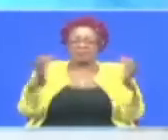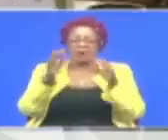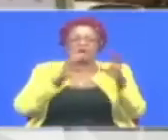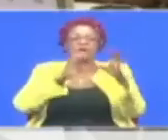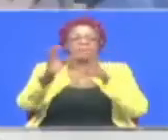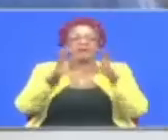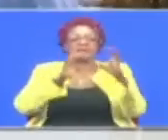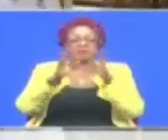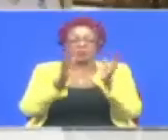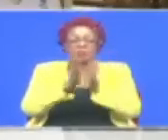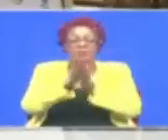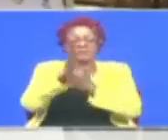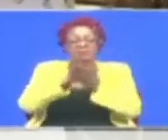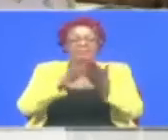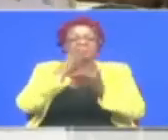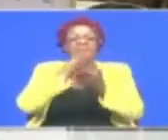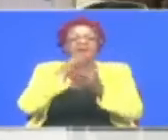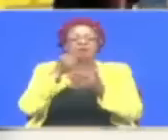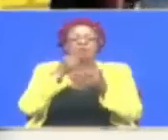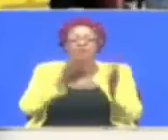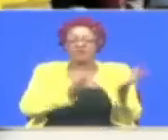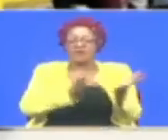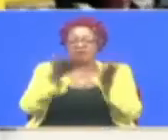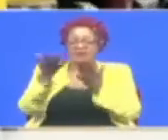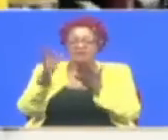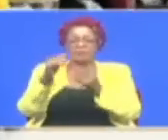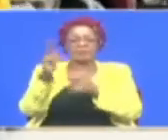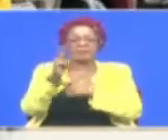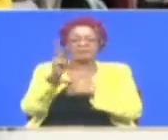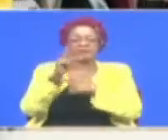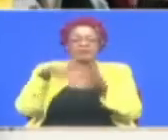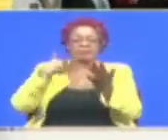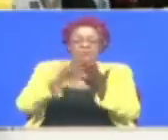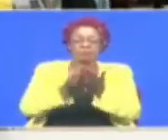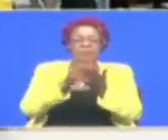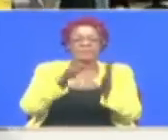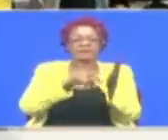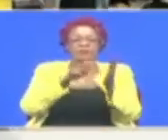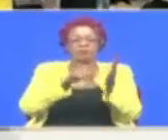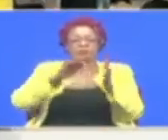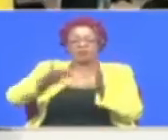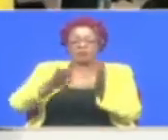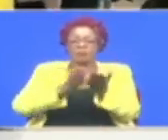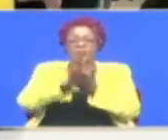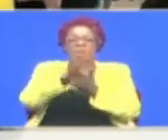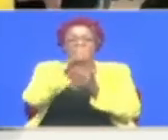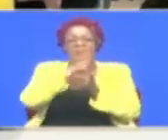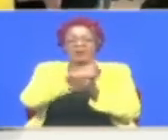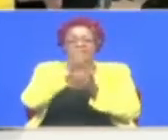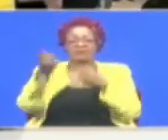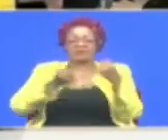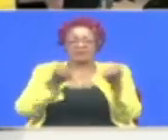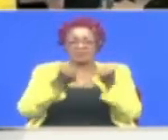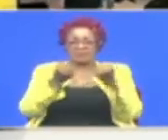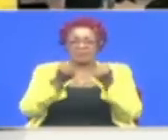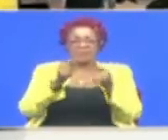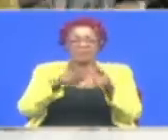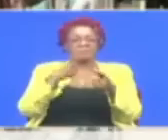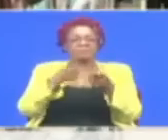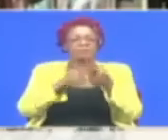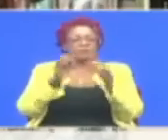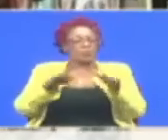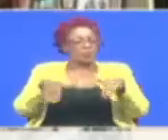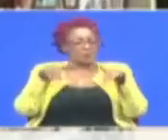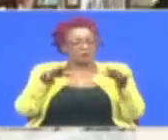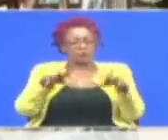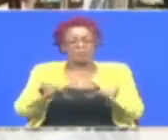with unknown men who ferried them from Kamiti to Machakos town via a private car and were reportedly waiting to